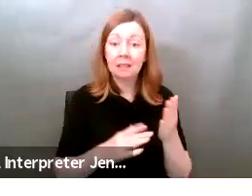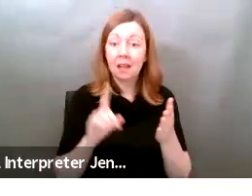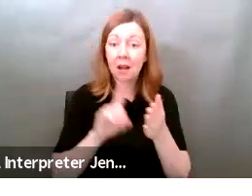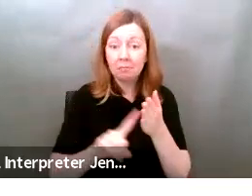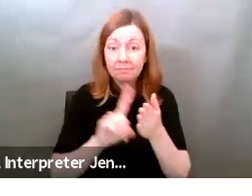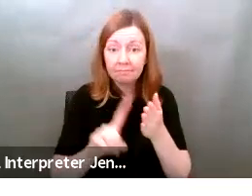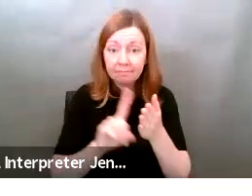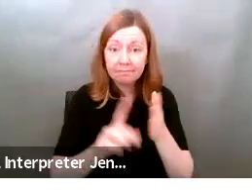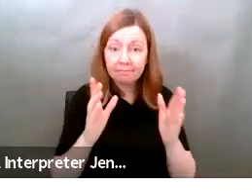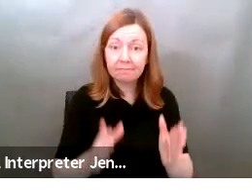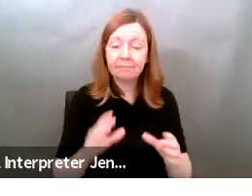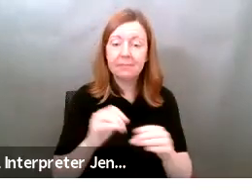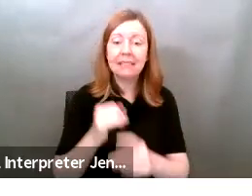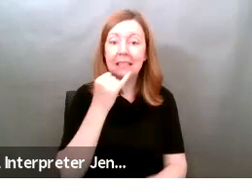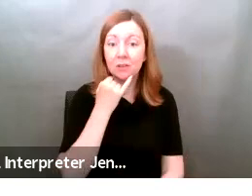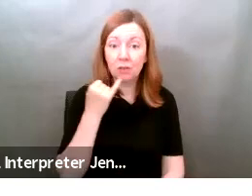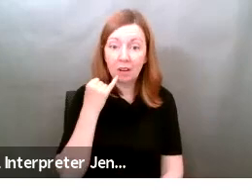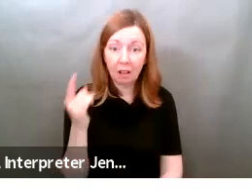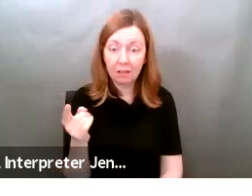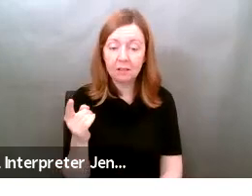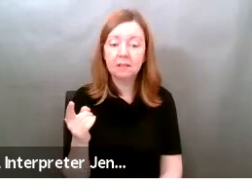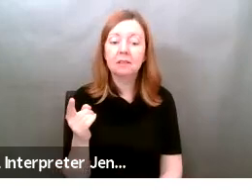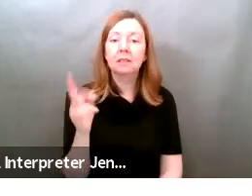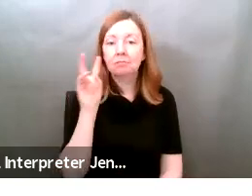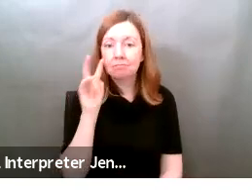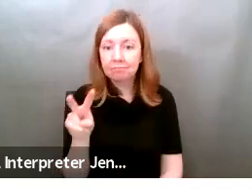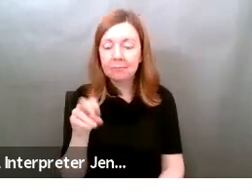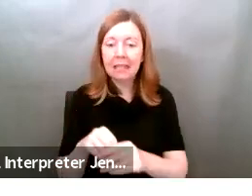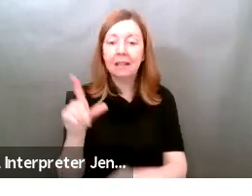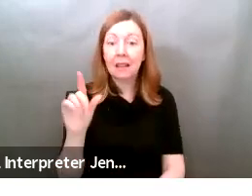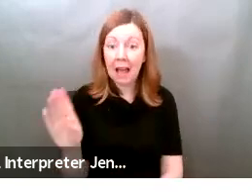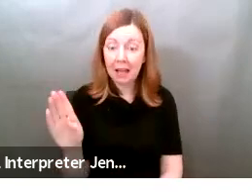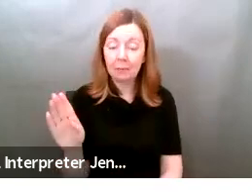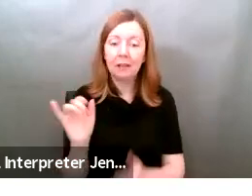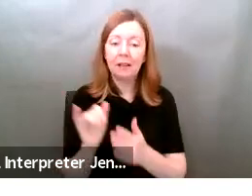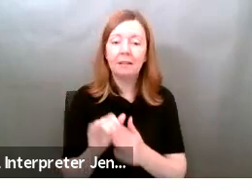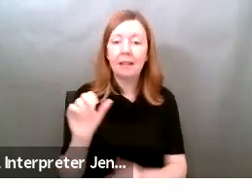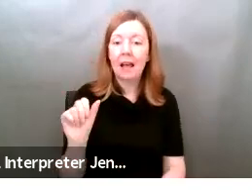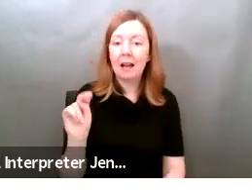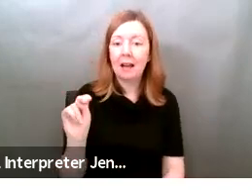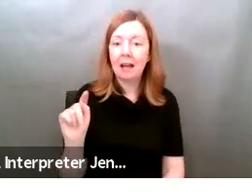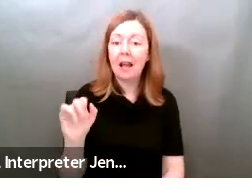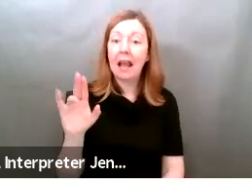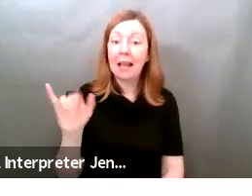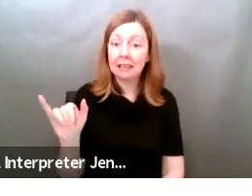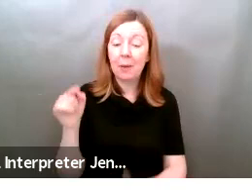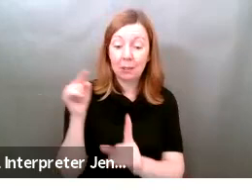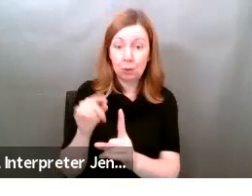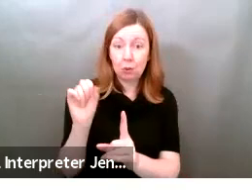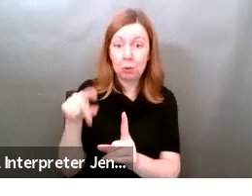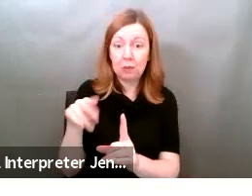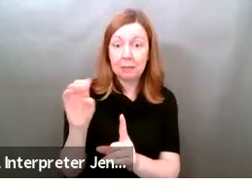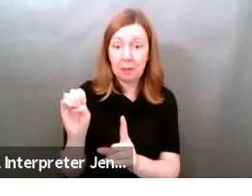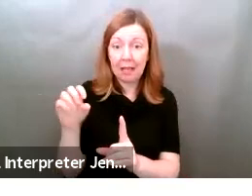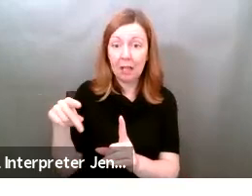investigators, initially in Israel, found in the laboratory that antibodies to the spike protein